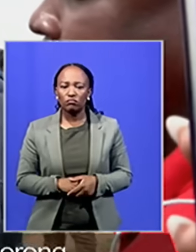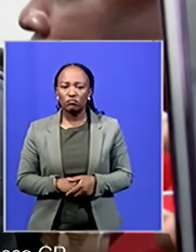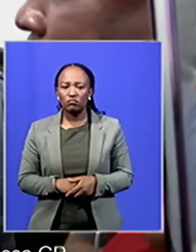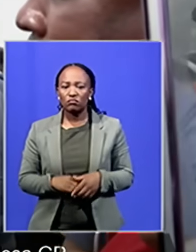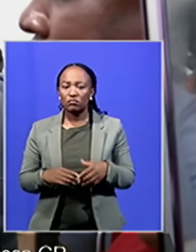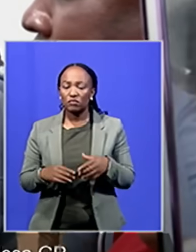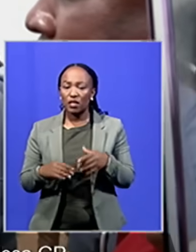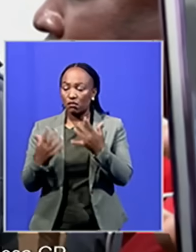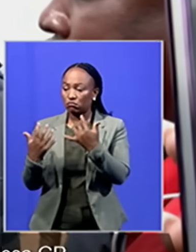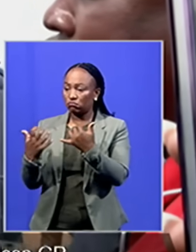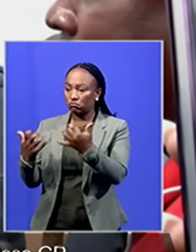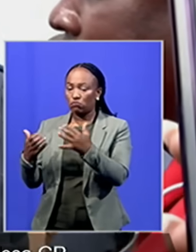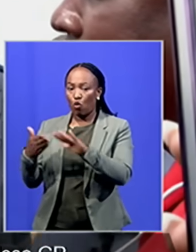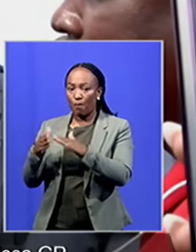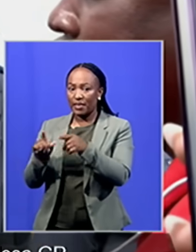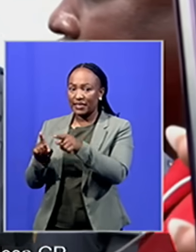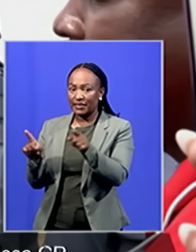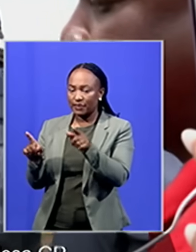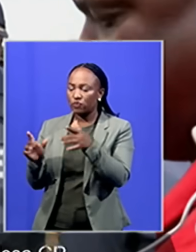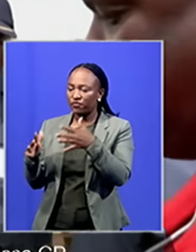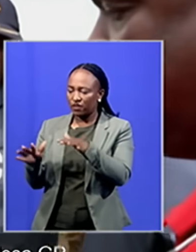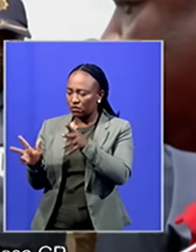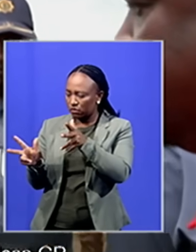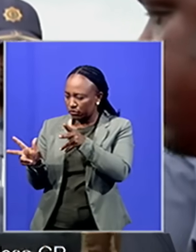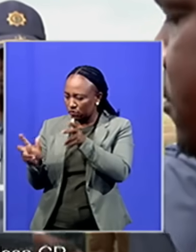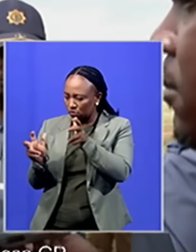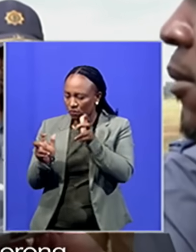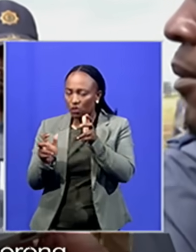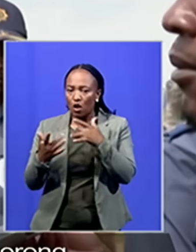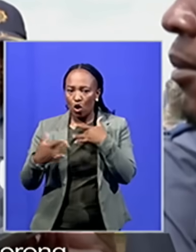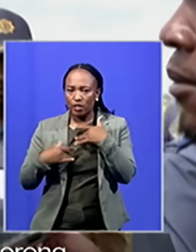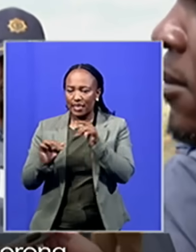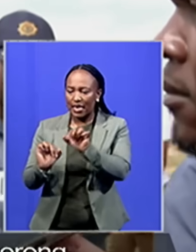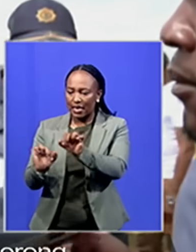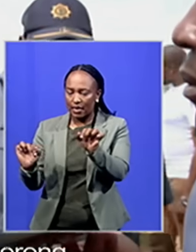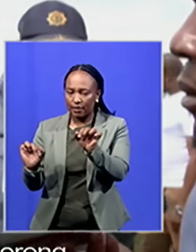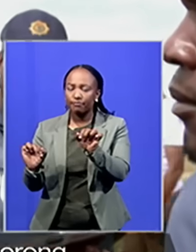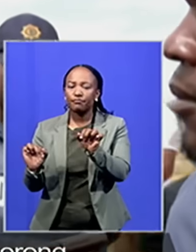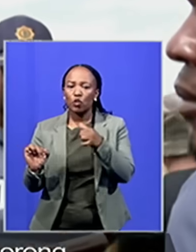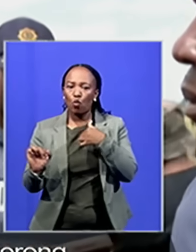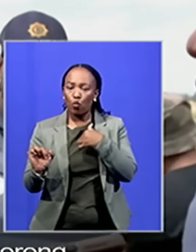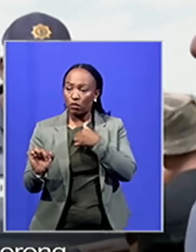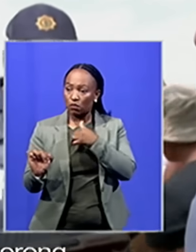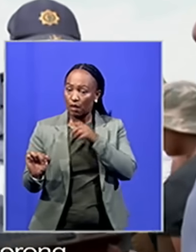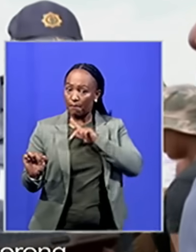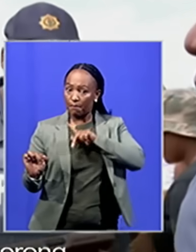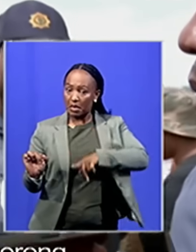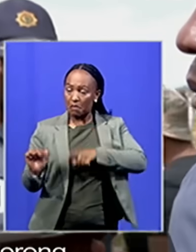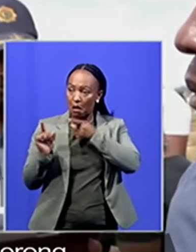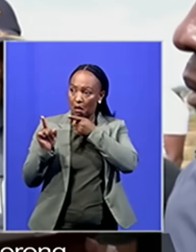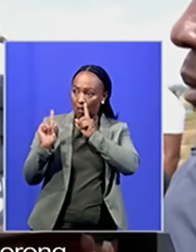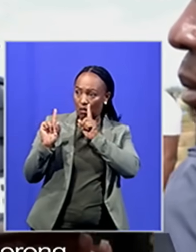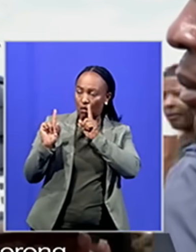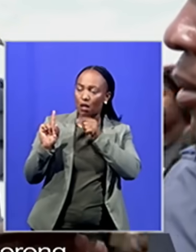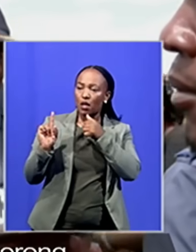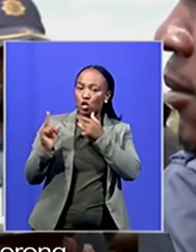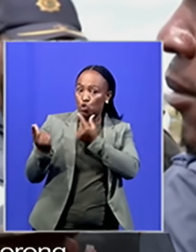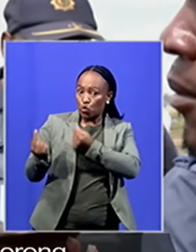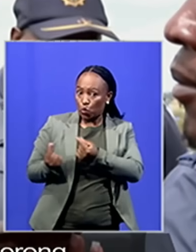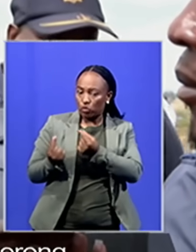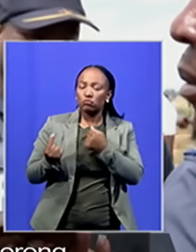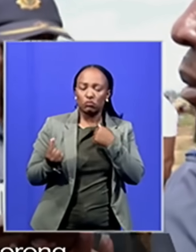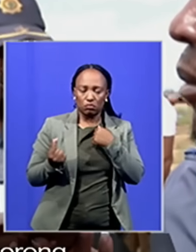and we have put a commitment as directed by the Premier of the province. So we will of course be